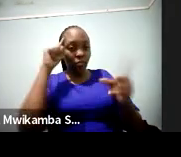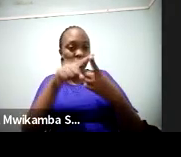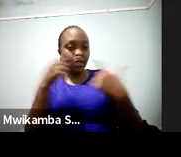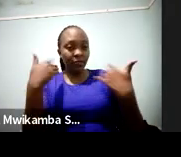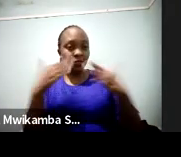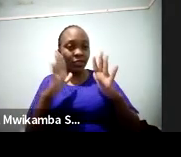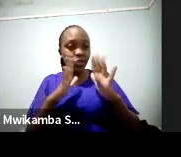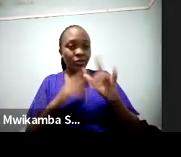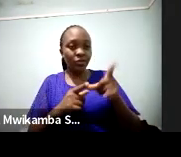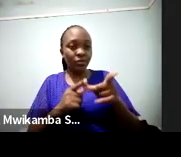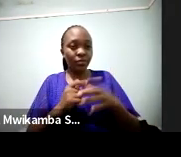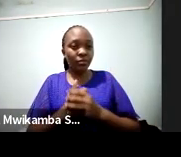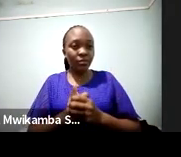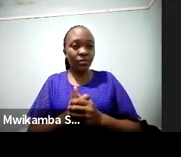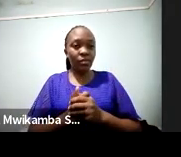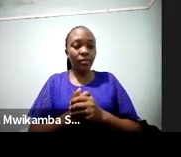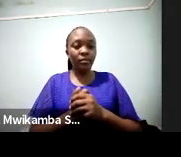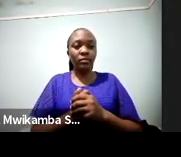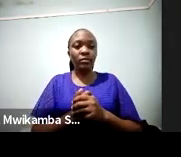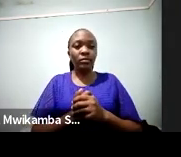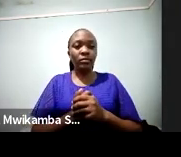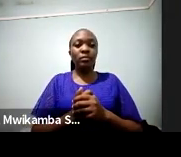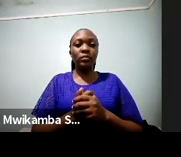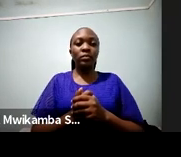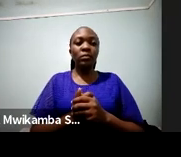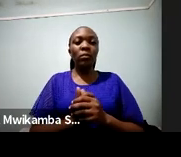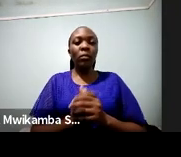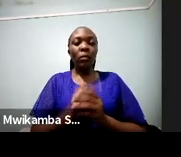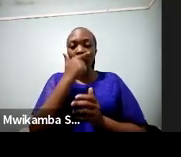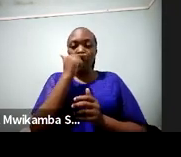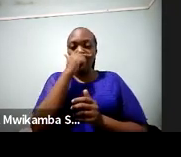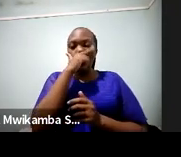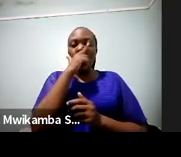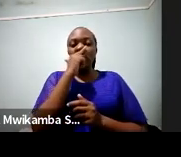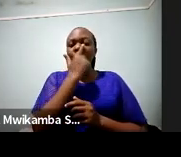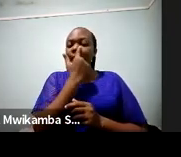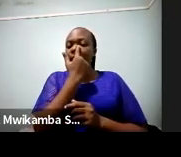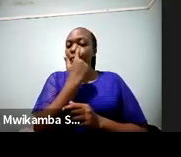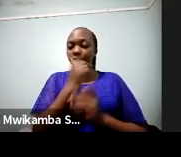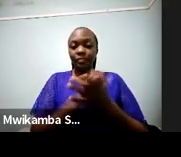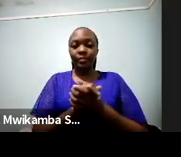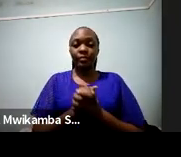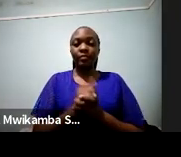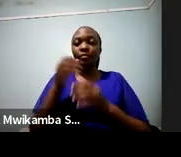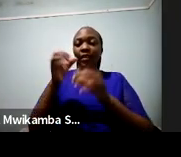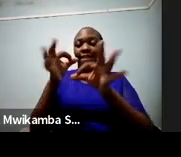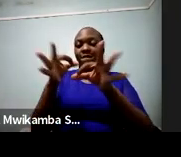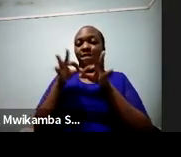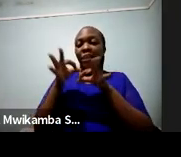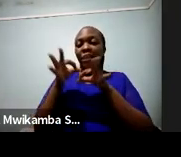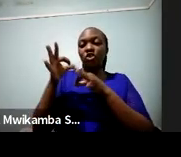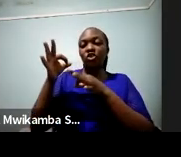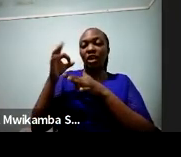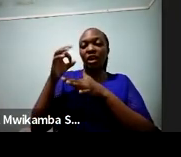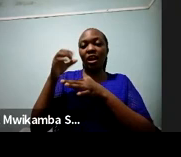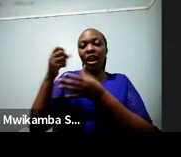Now, let us first start by defining or rather trying to unpack what financial literacy is all about. There's an